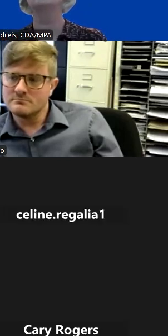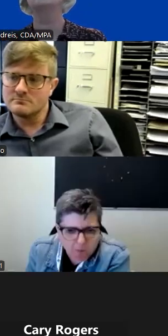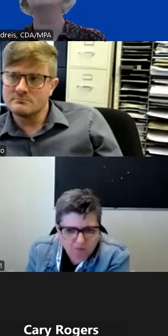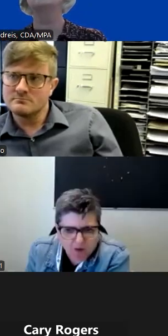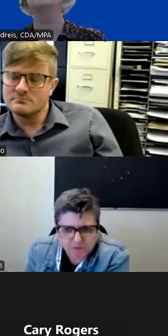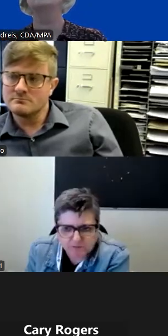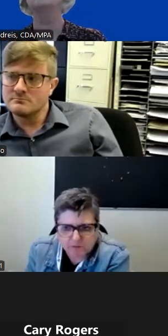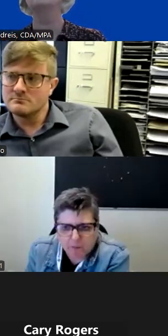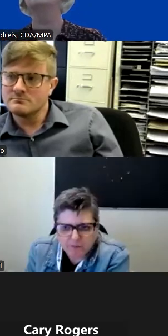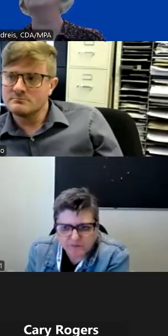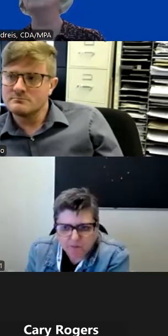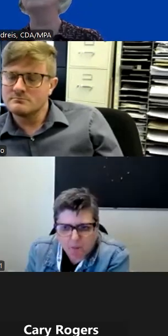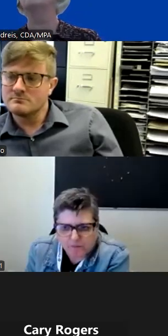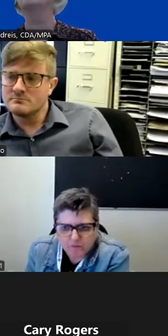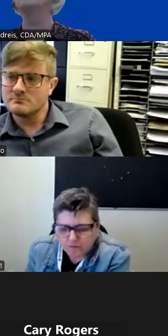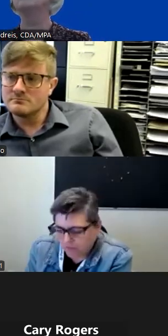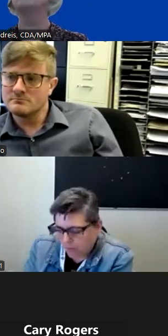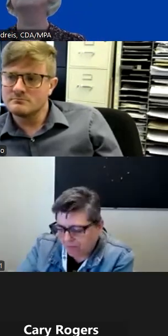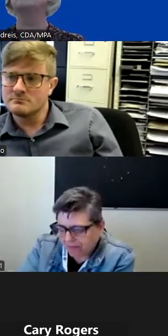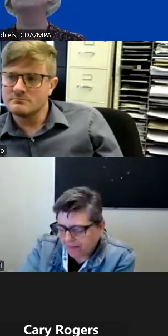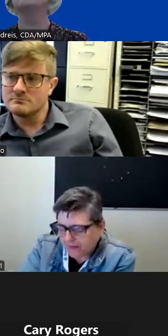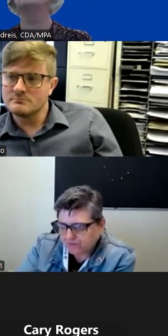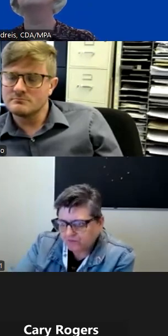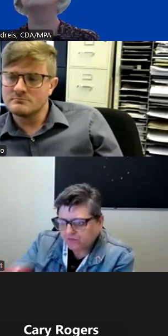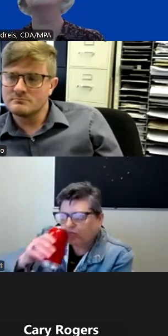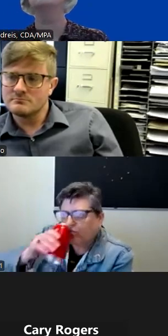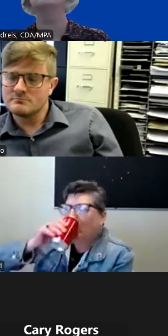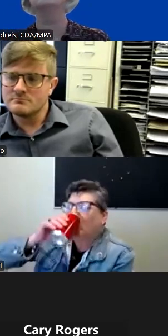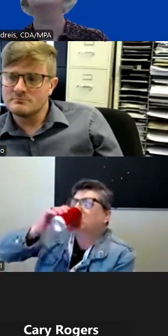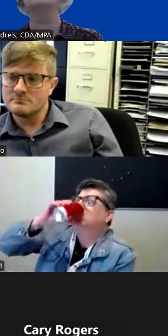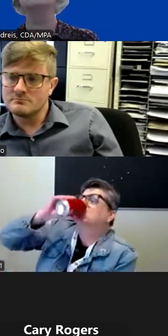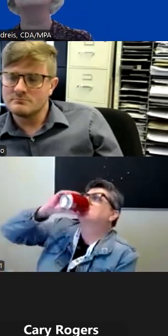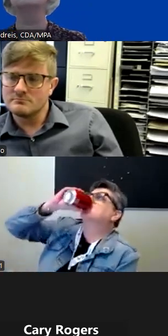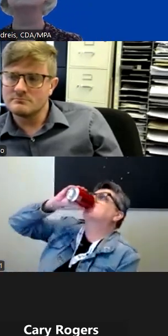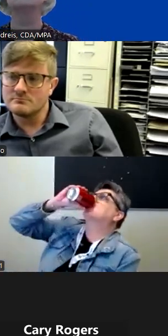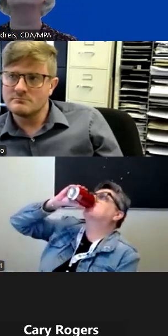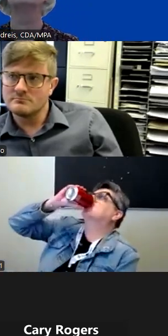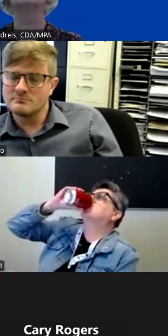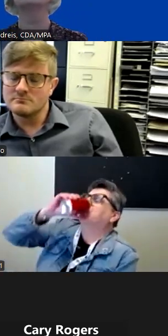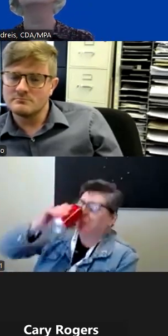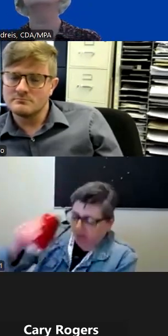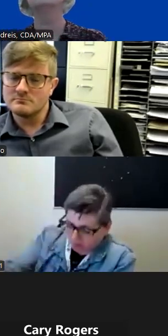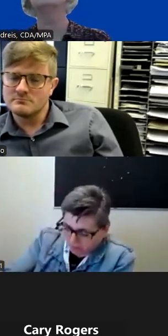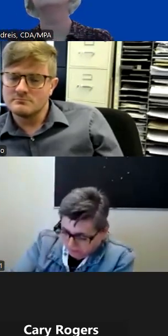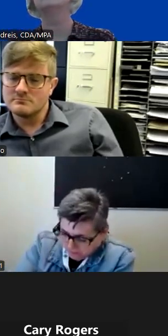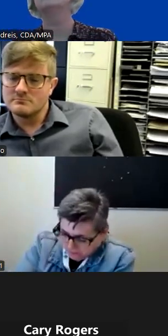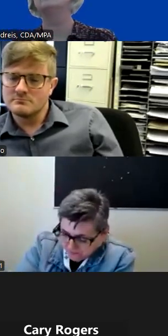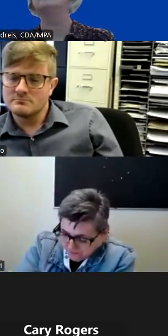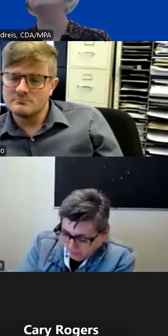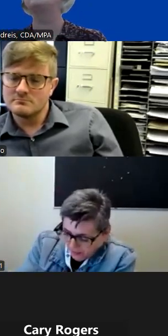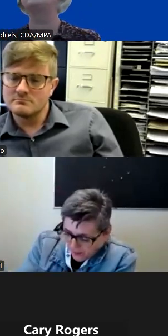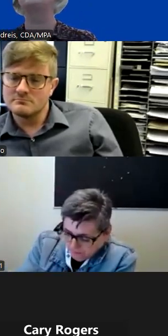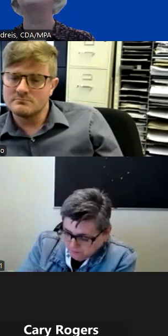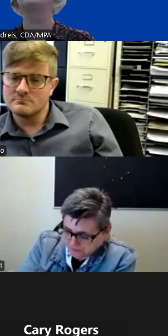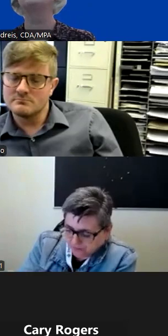make sure they're updated. That's one issue that I could see from that, but that would definitely be helpful.